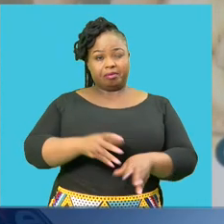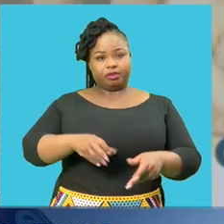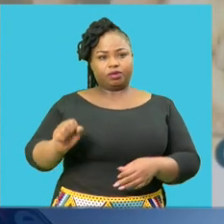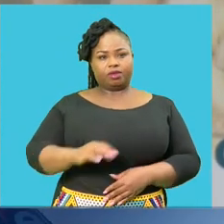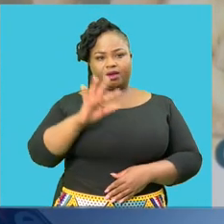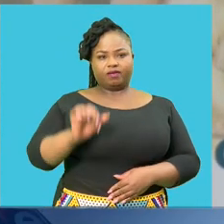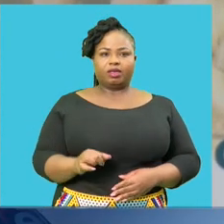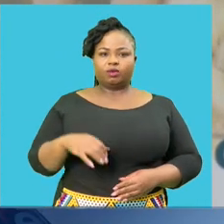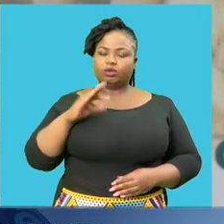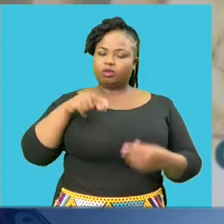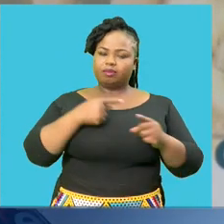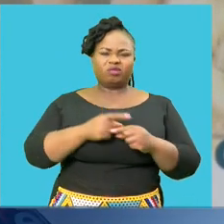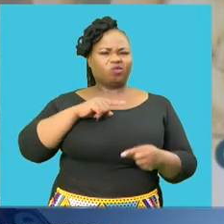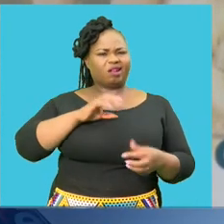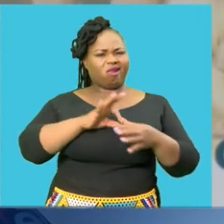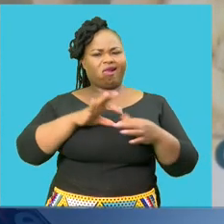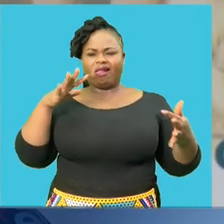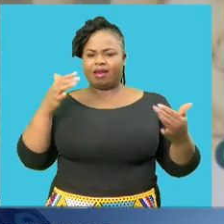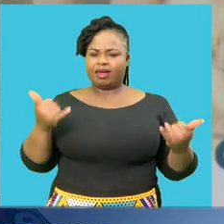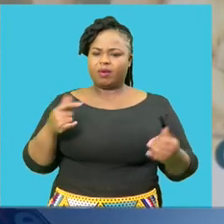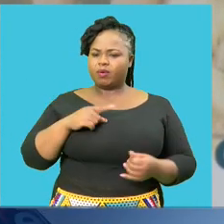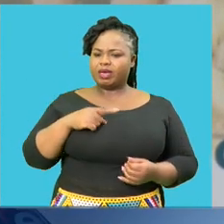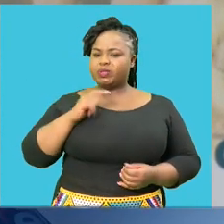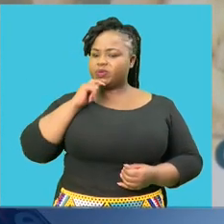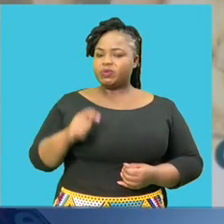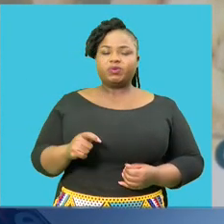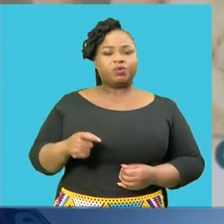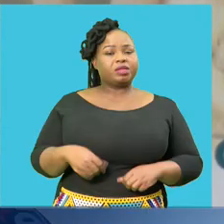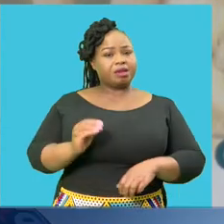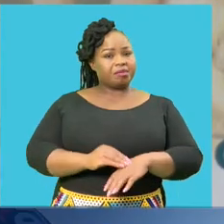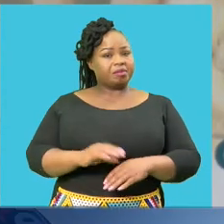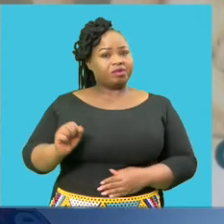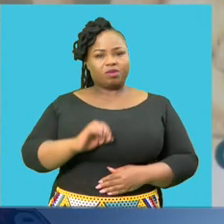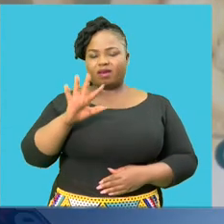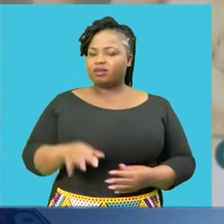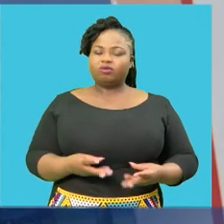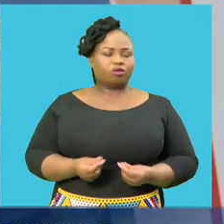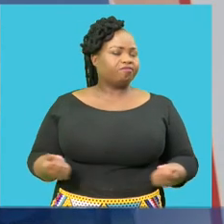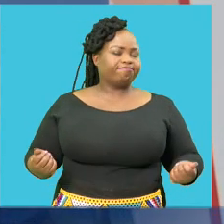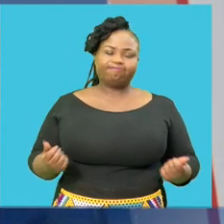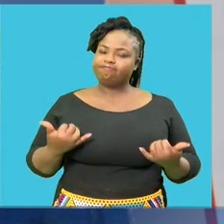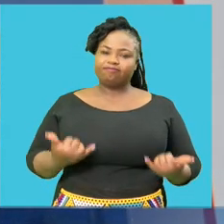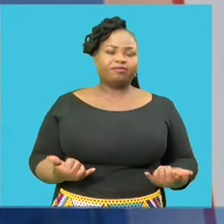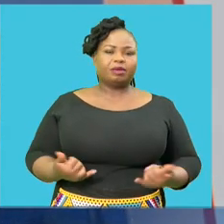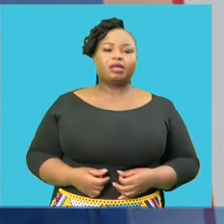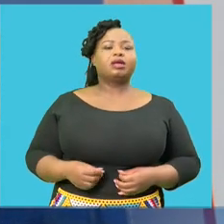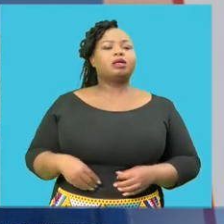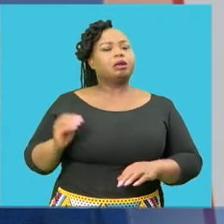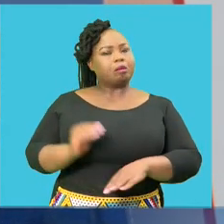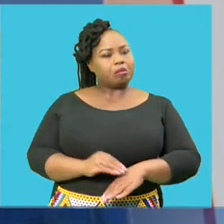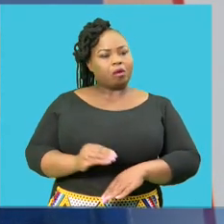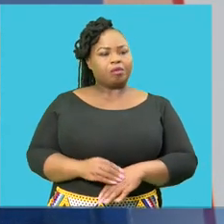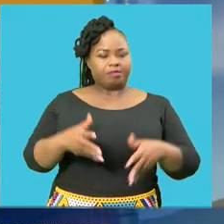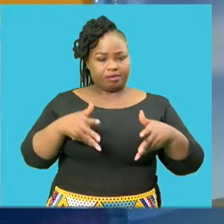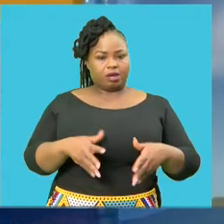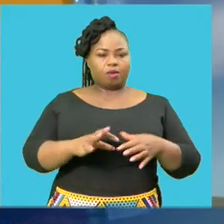divorced from the fact that the solution for the literacy crisis in South Africa is actually home grown. It